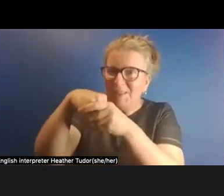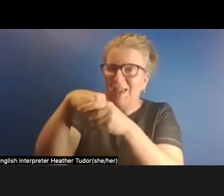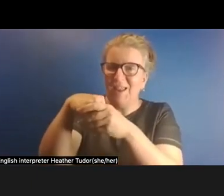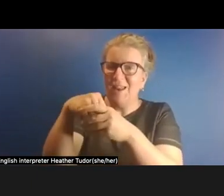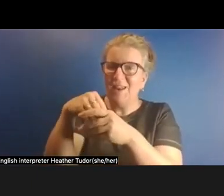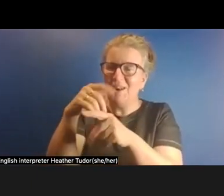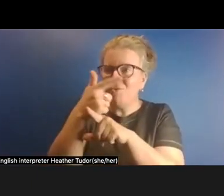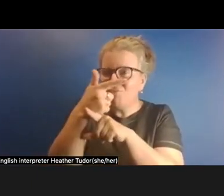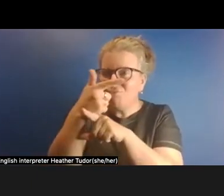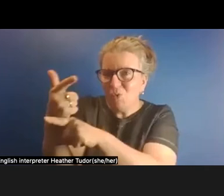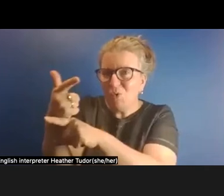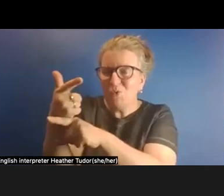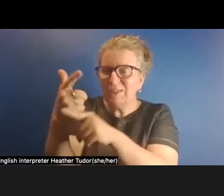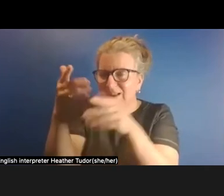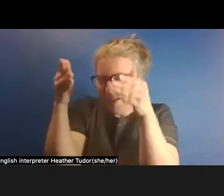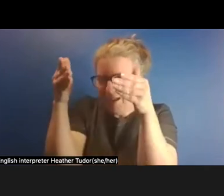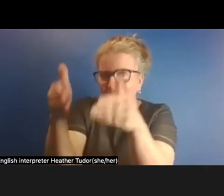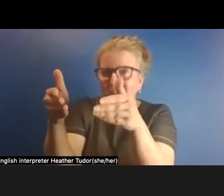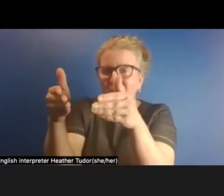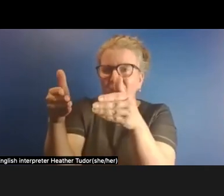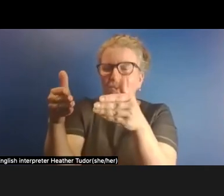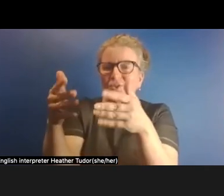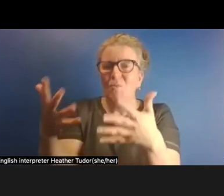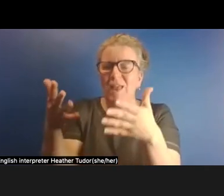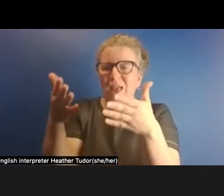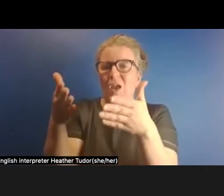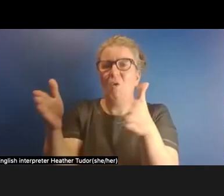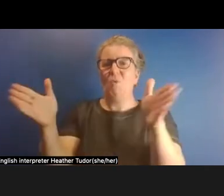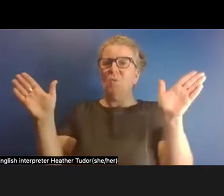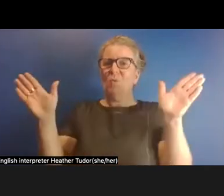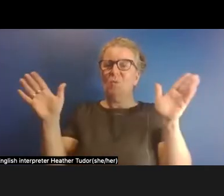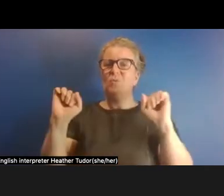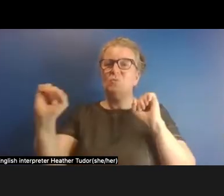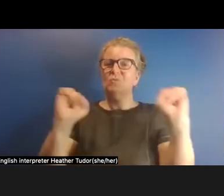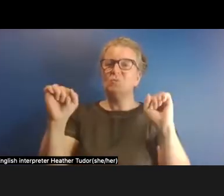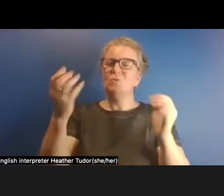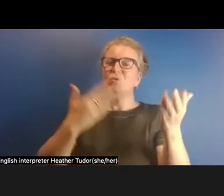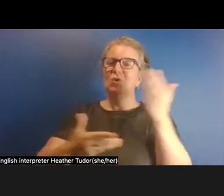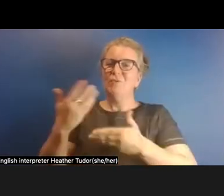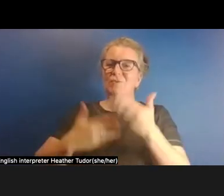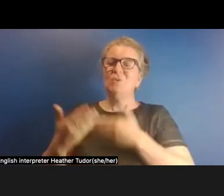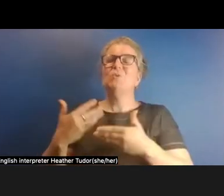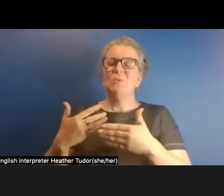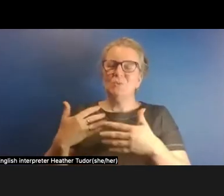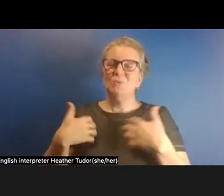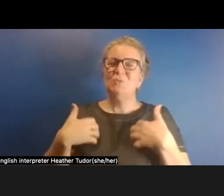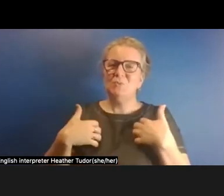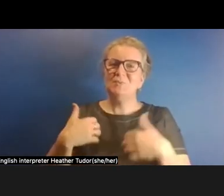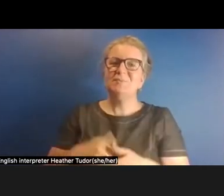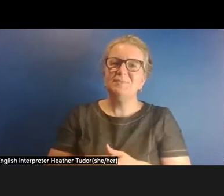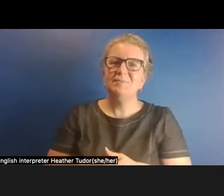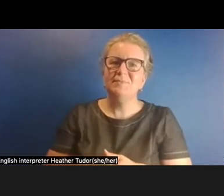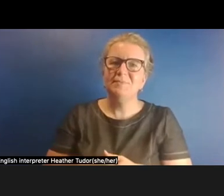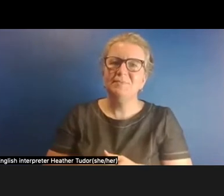really interesting to hear from you too as well. And yeah, like I think we didn't mention that in the film, but we're